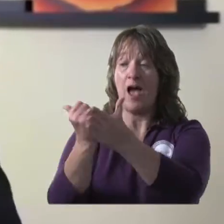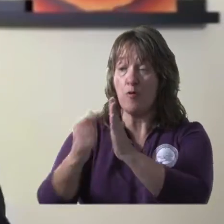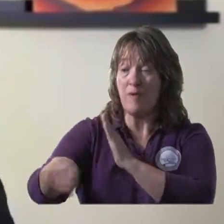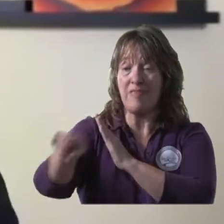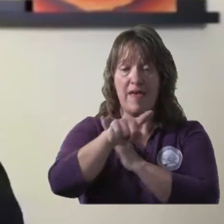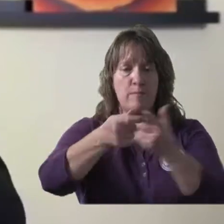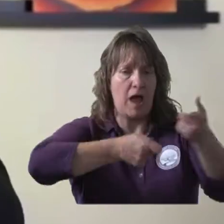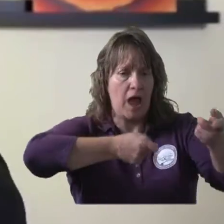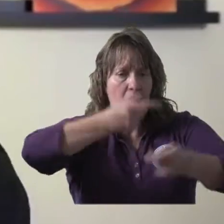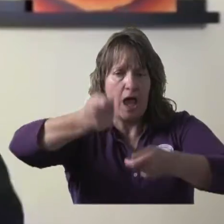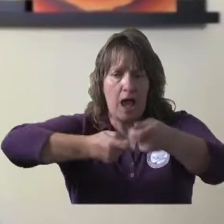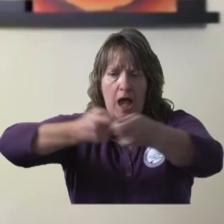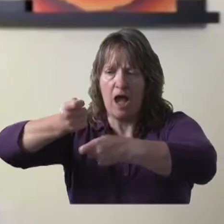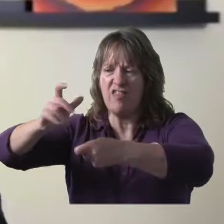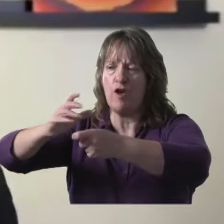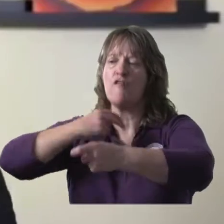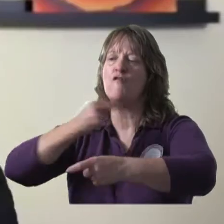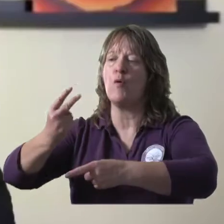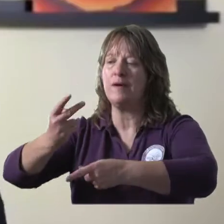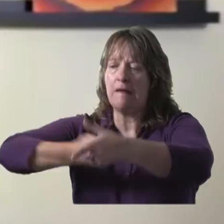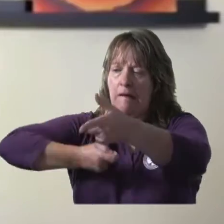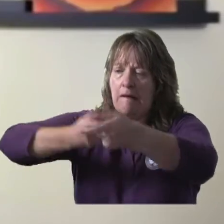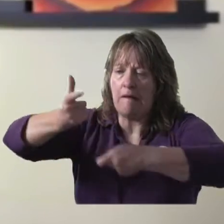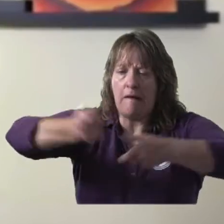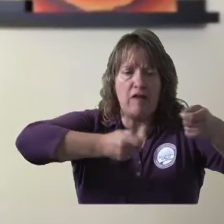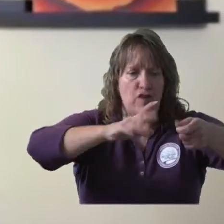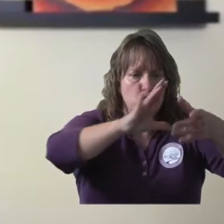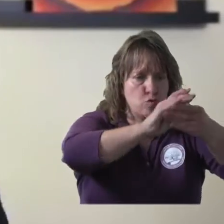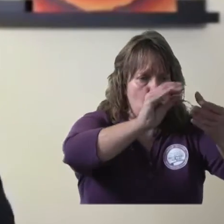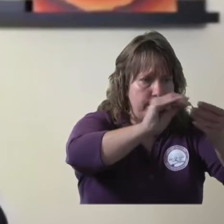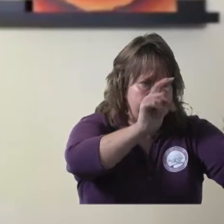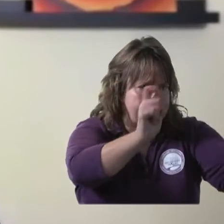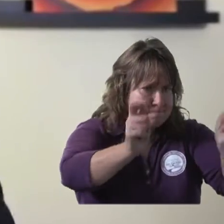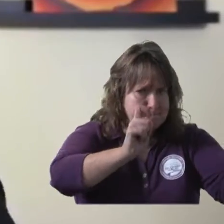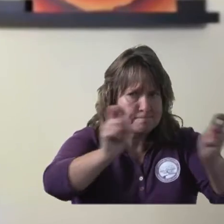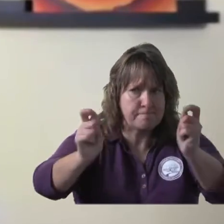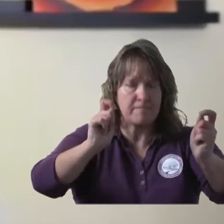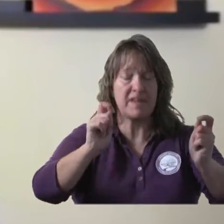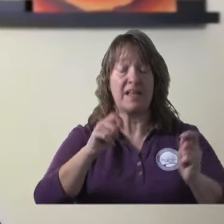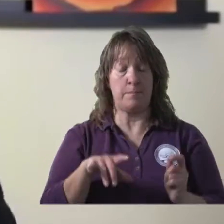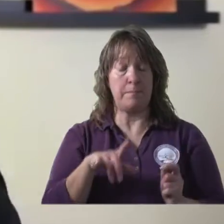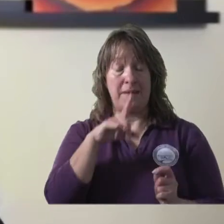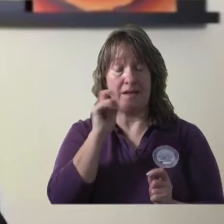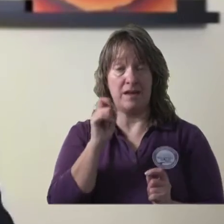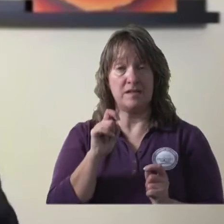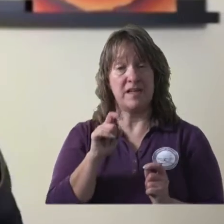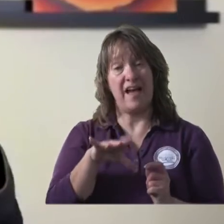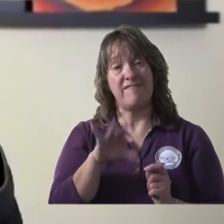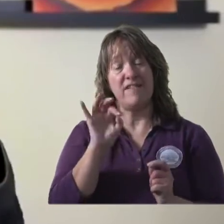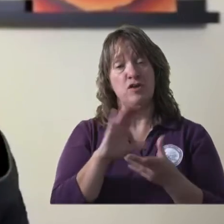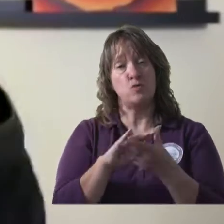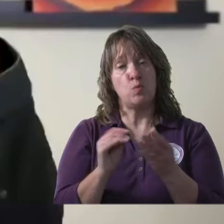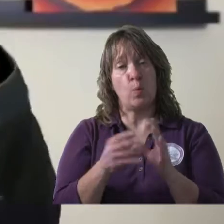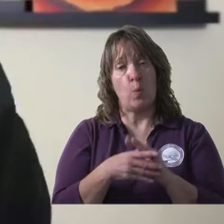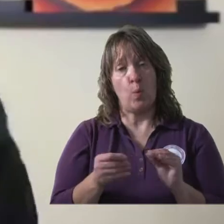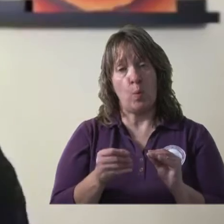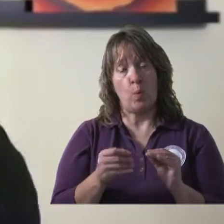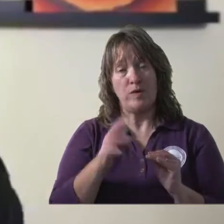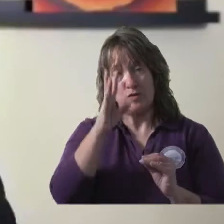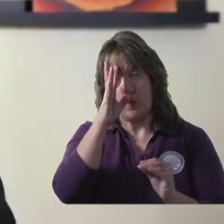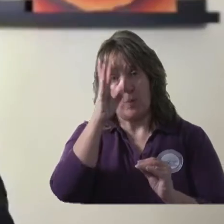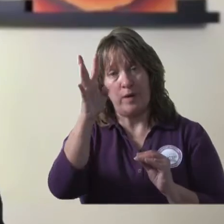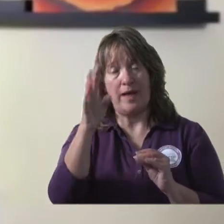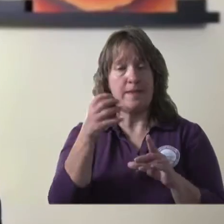people use their voice, use their stories, because I find that storytelling and stories create the